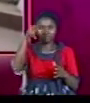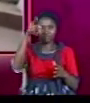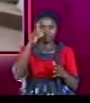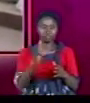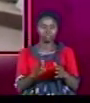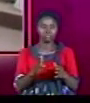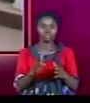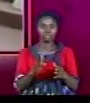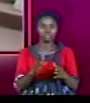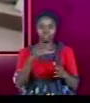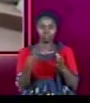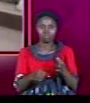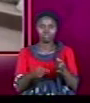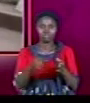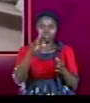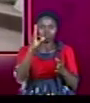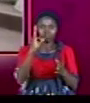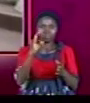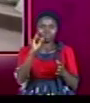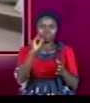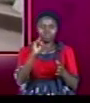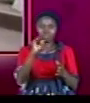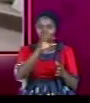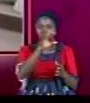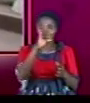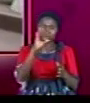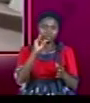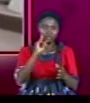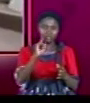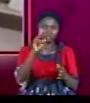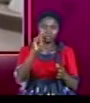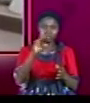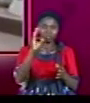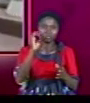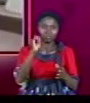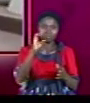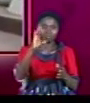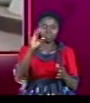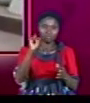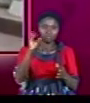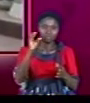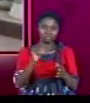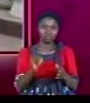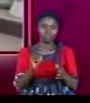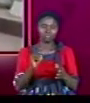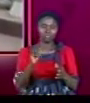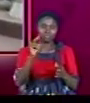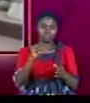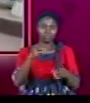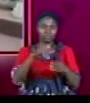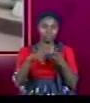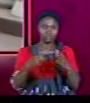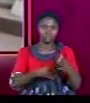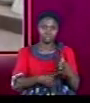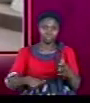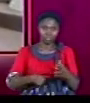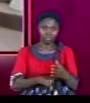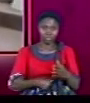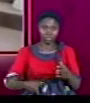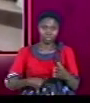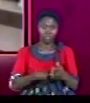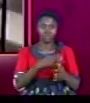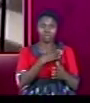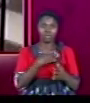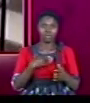abdomen, and after the prayers, she got her healing. She demonstrated she could turn and she could move